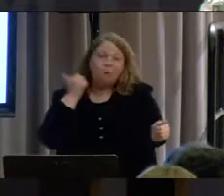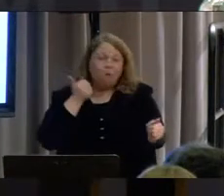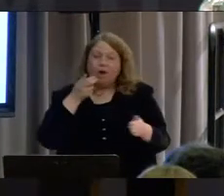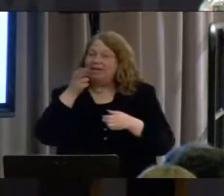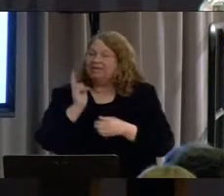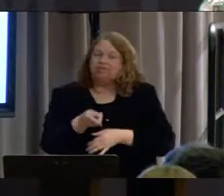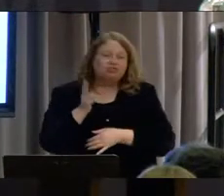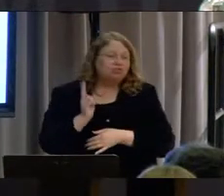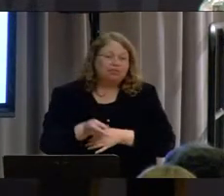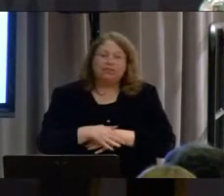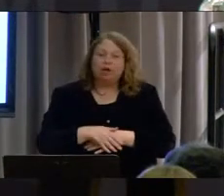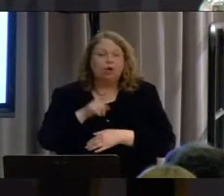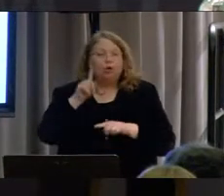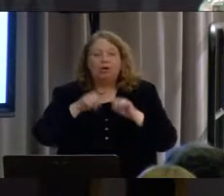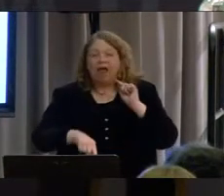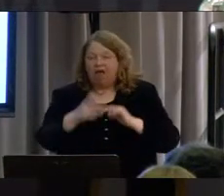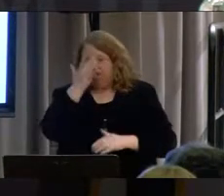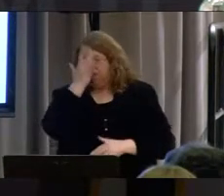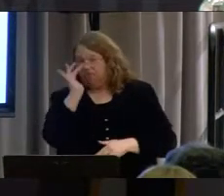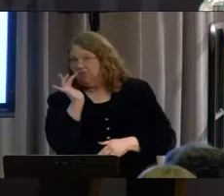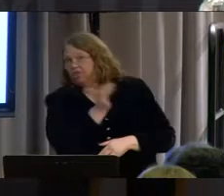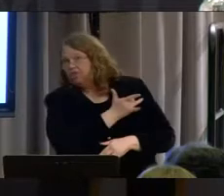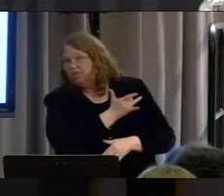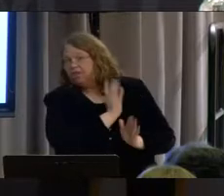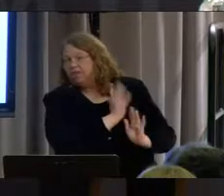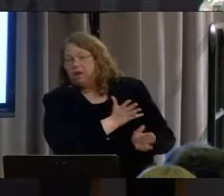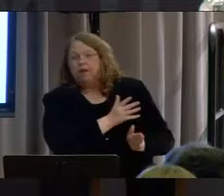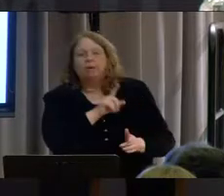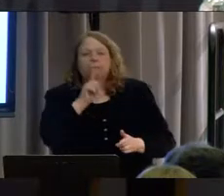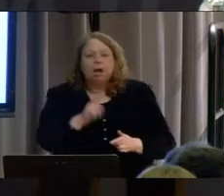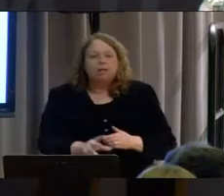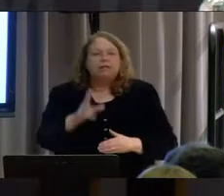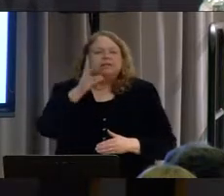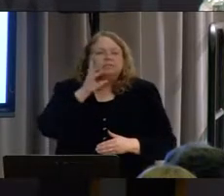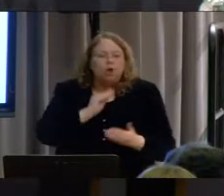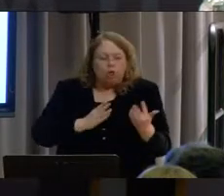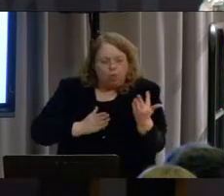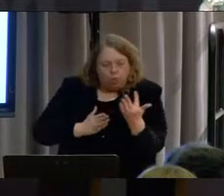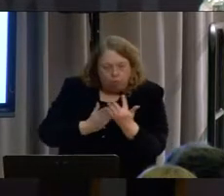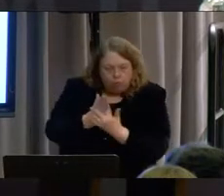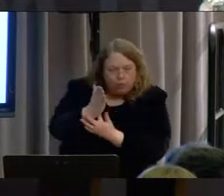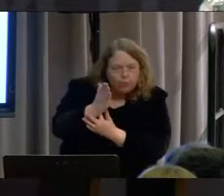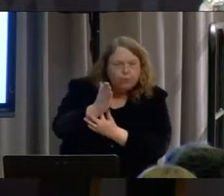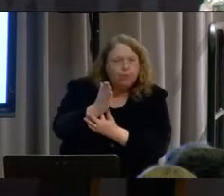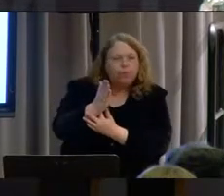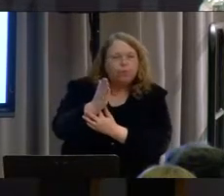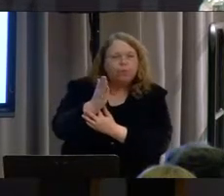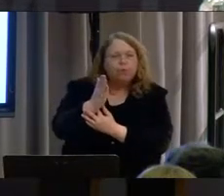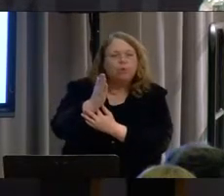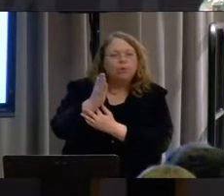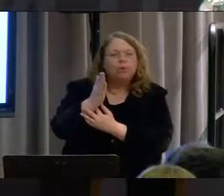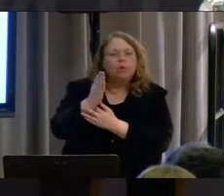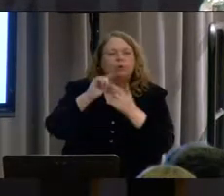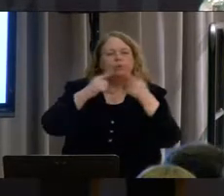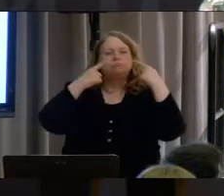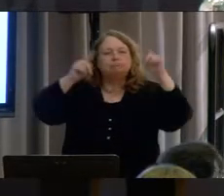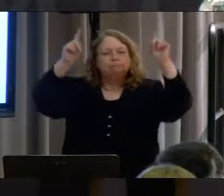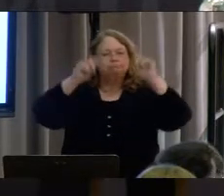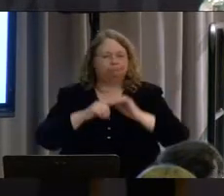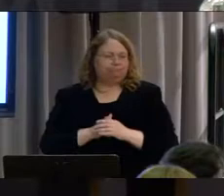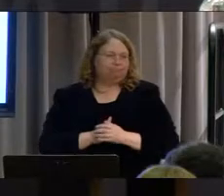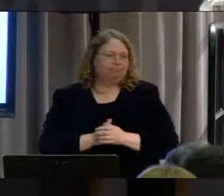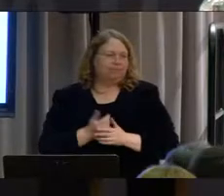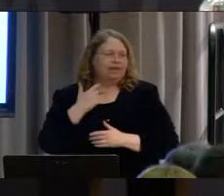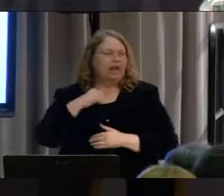can't just leave it behind. You have to go through it to get to anywhere you need to be. So I think